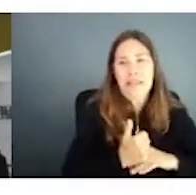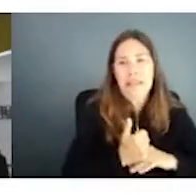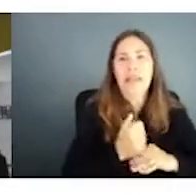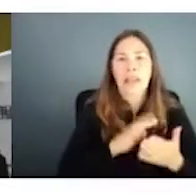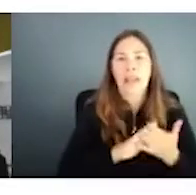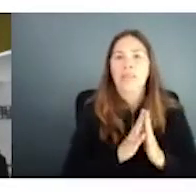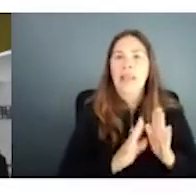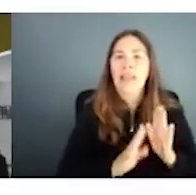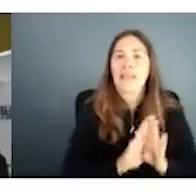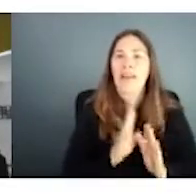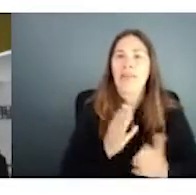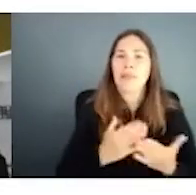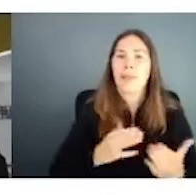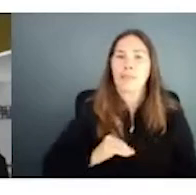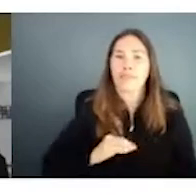confidence.